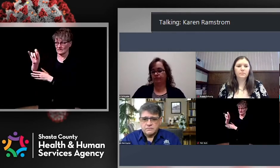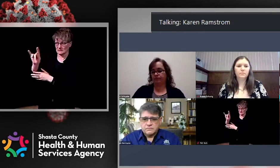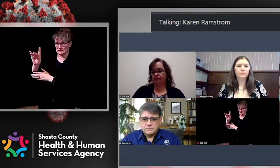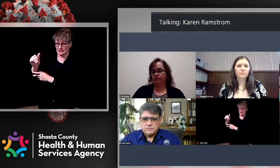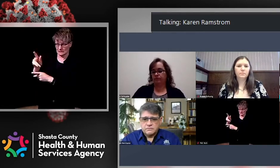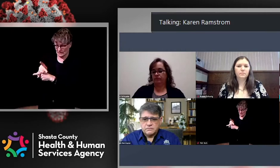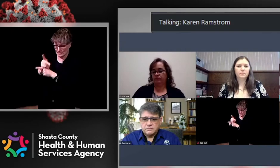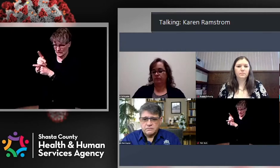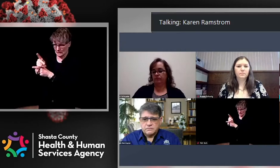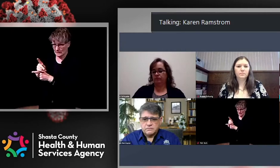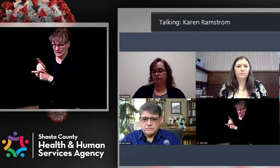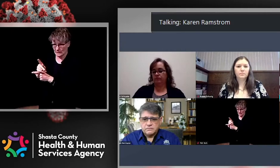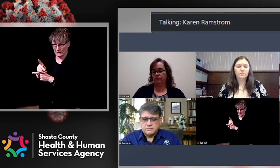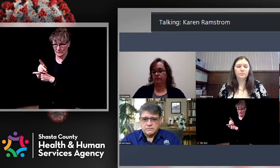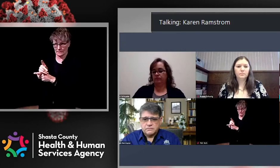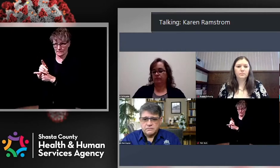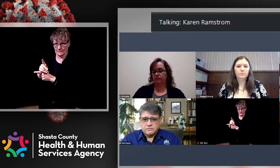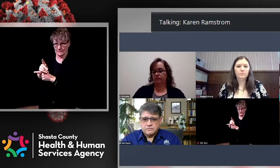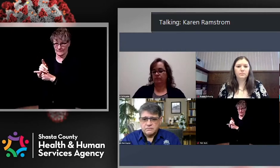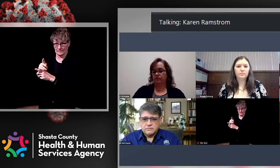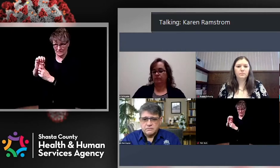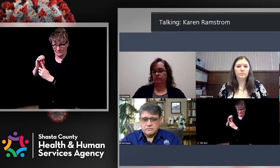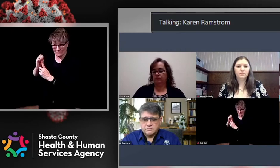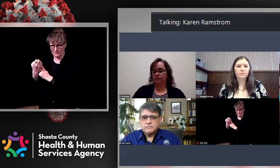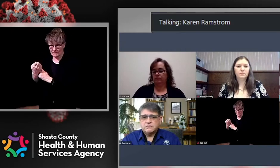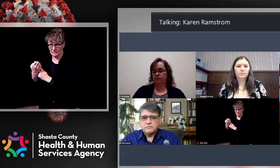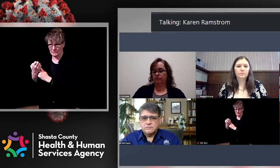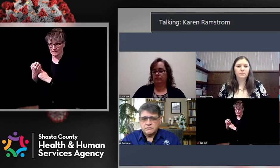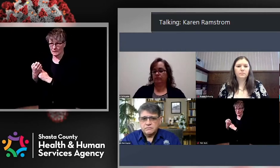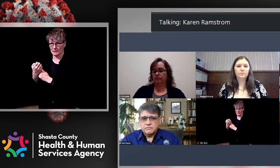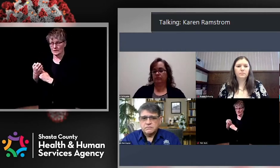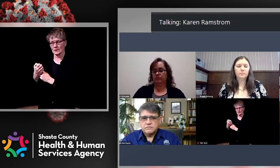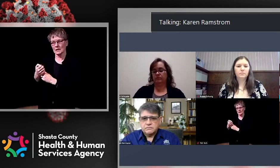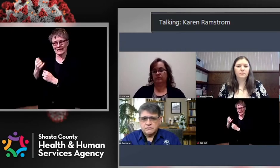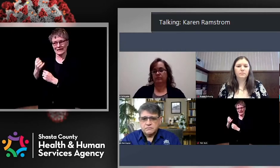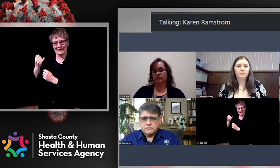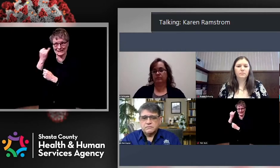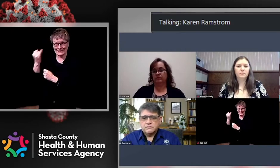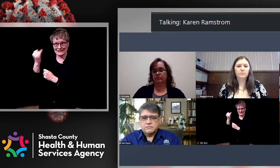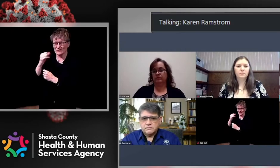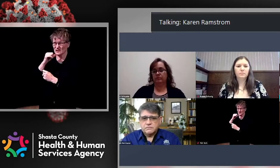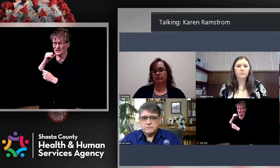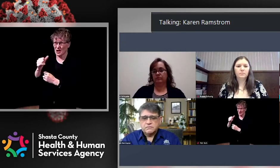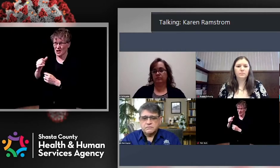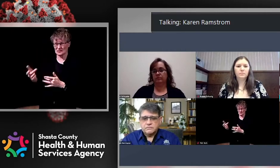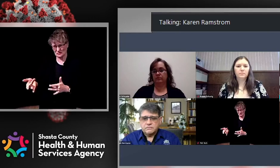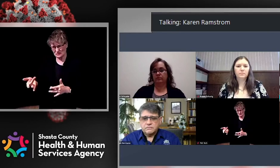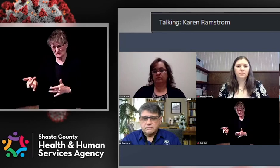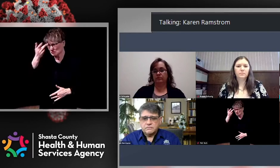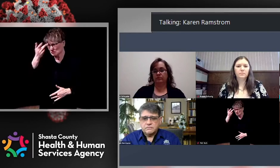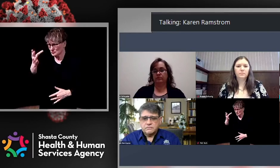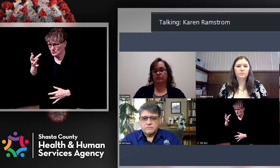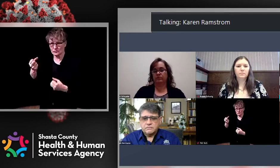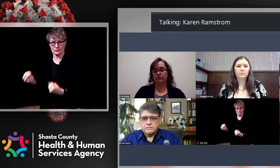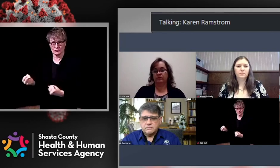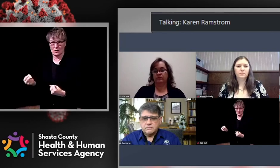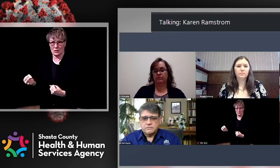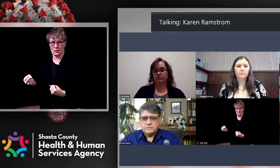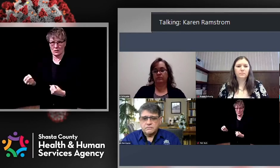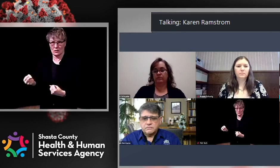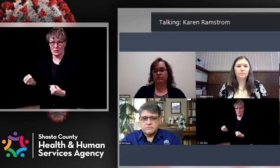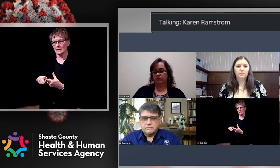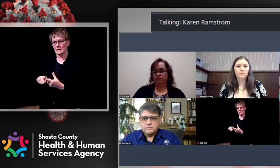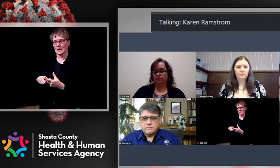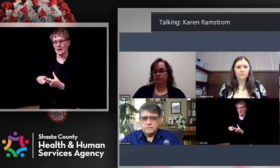highly recommended that people just go ahead and get vaccinated as long as they're not acutely ill, except for people who are in isolation. And then as far as